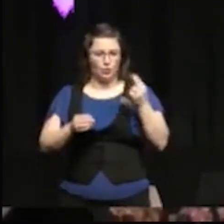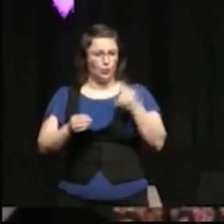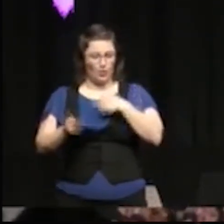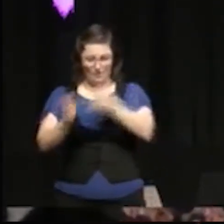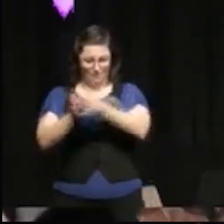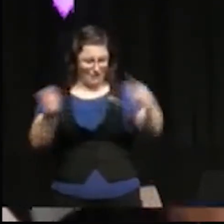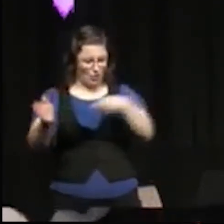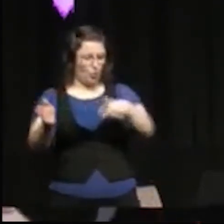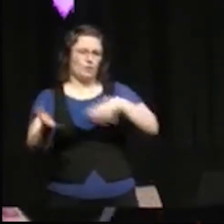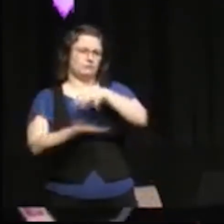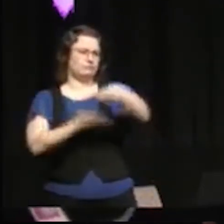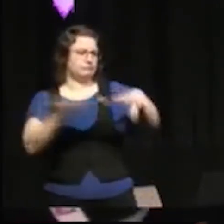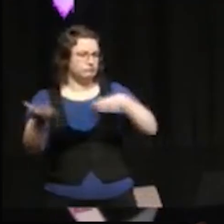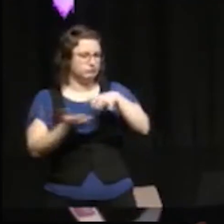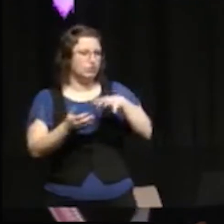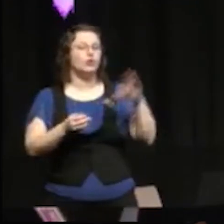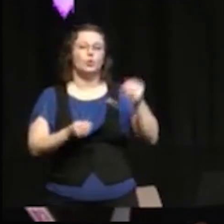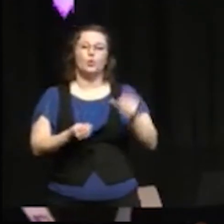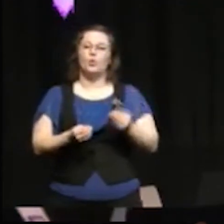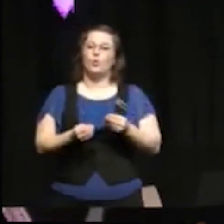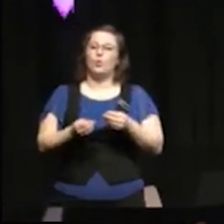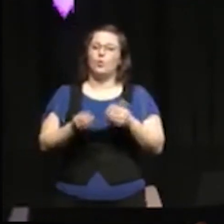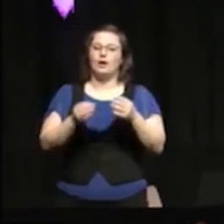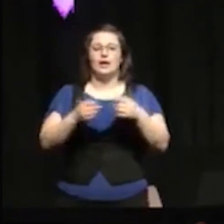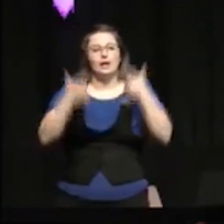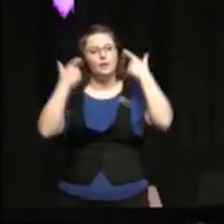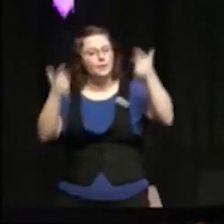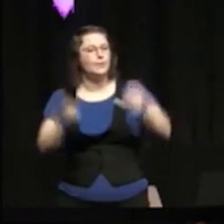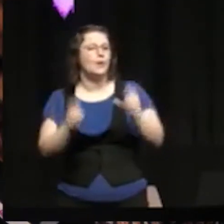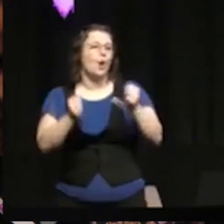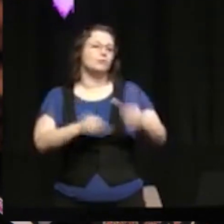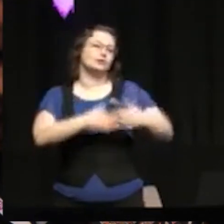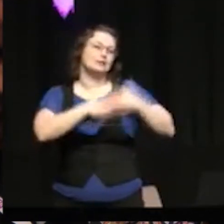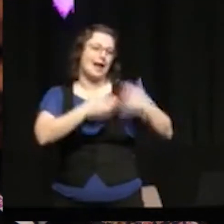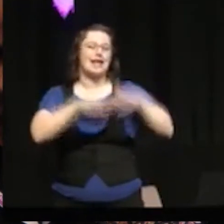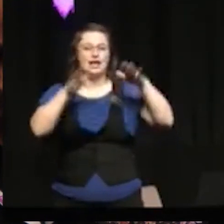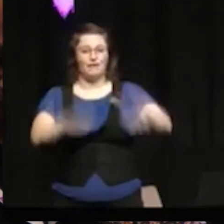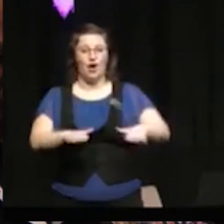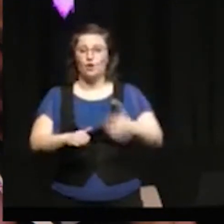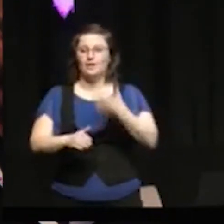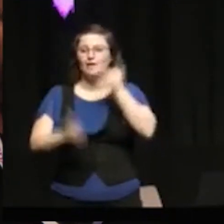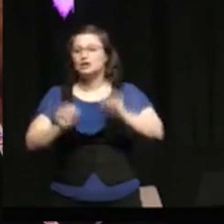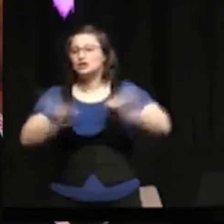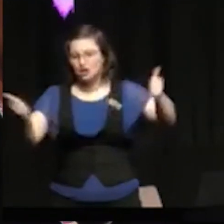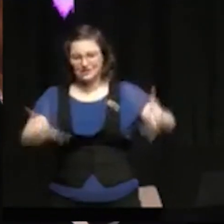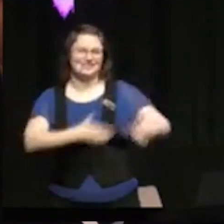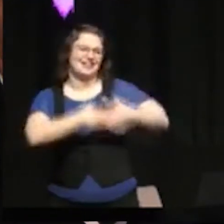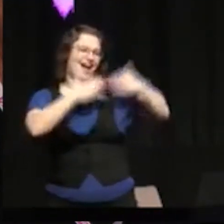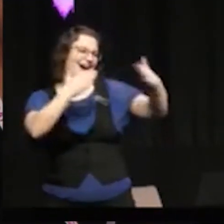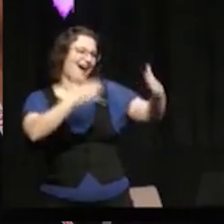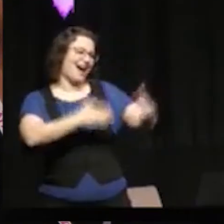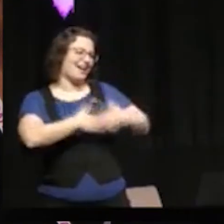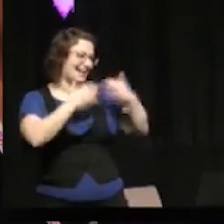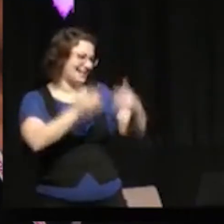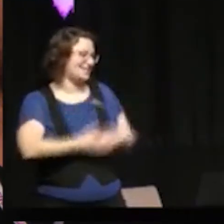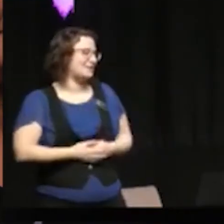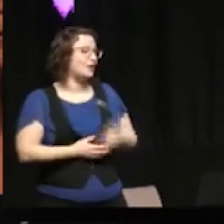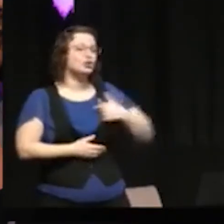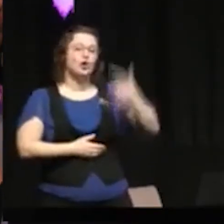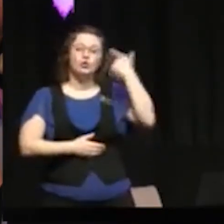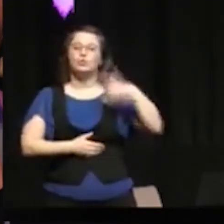Sir. For me? Yes, yeah. Please. Okay. I think that in difficult times, faith, hope, and love still